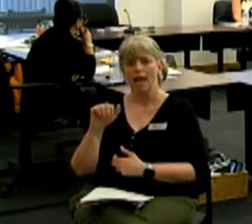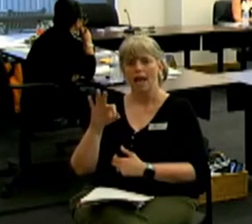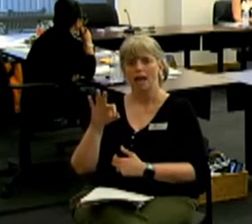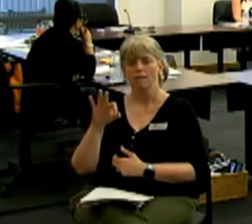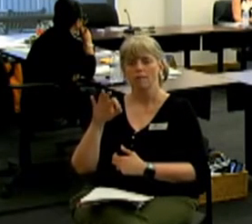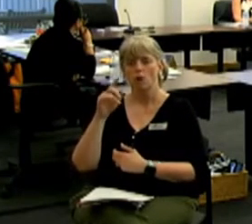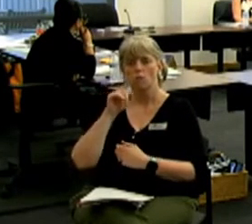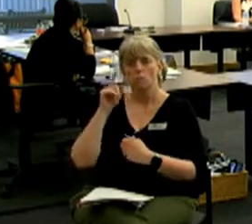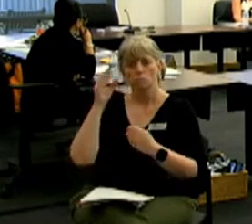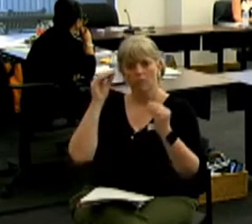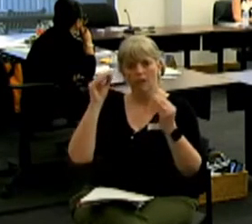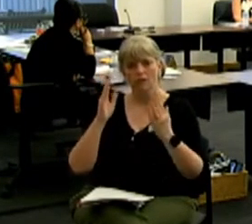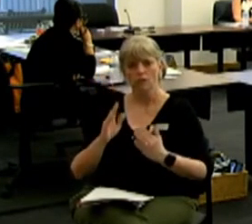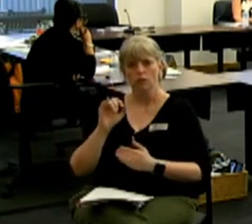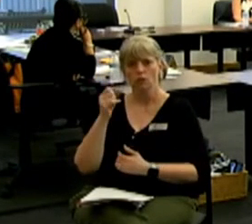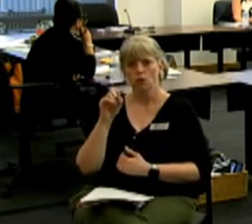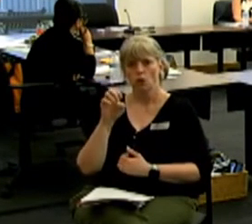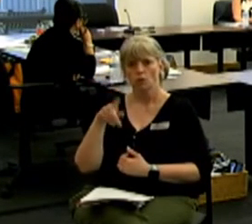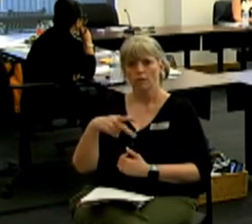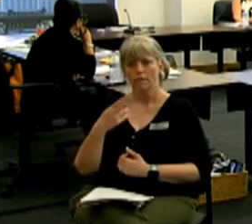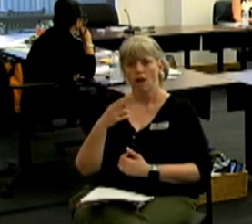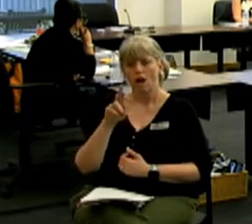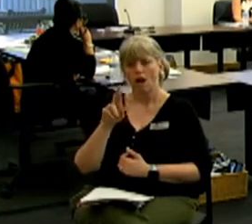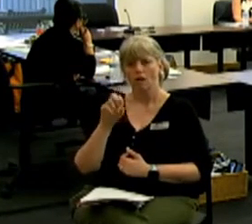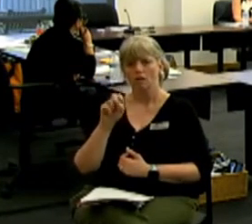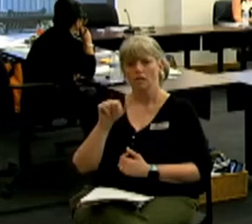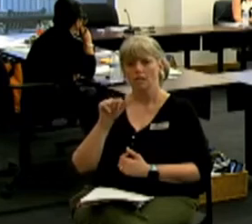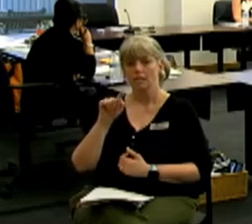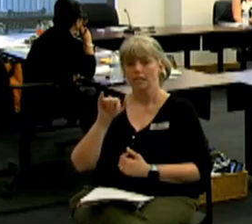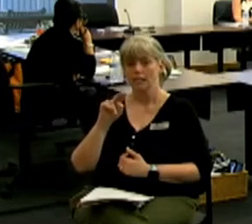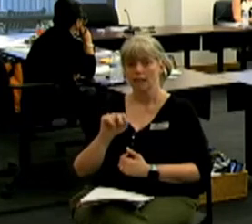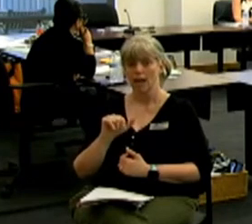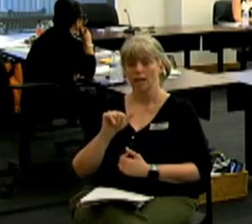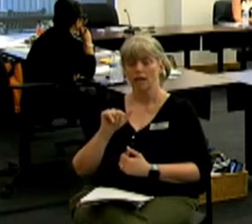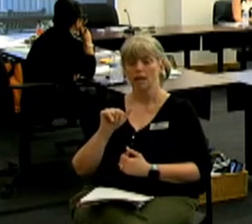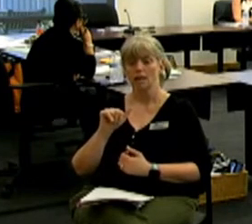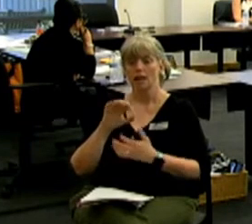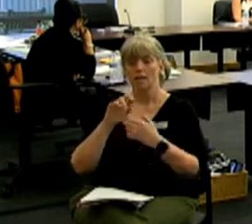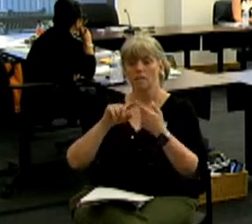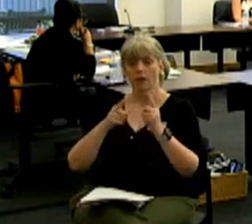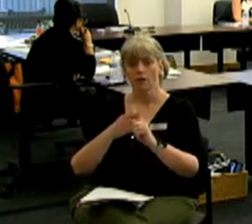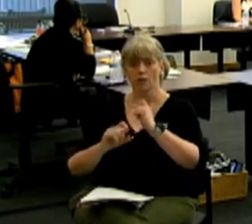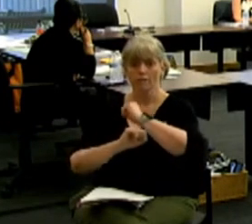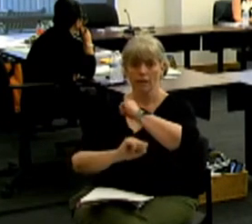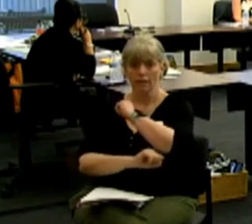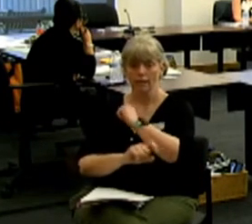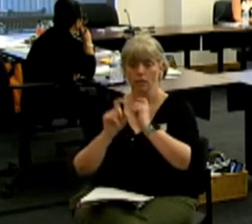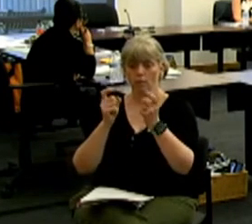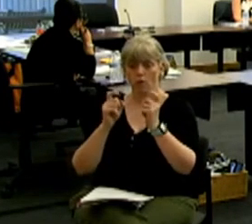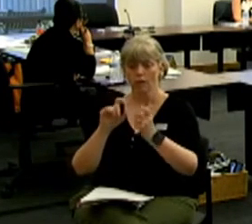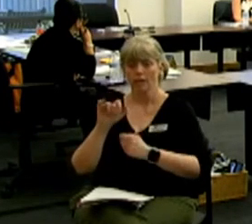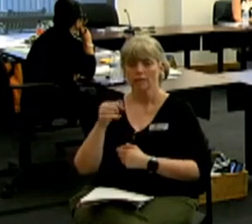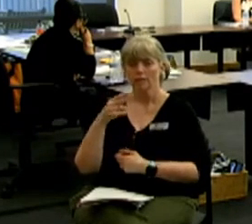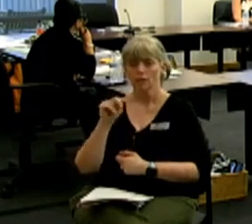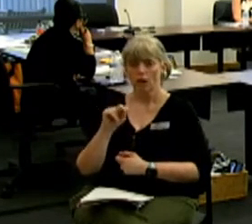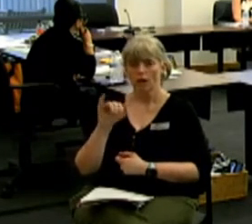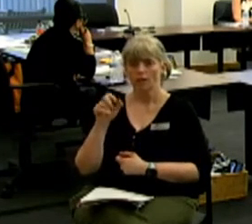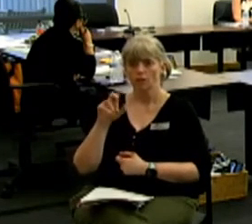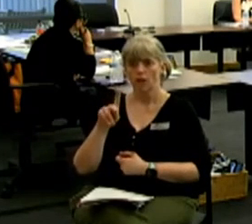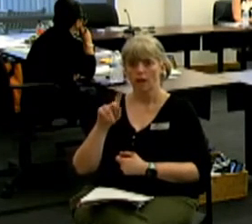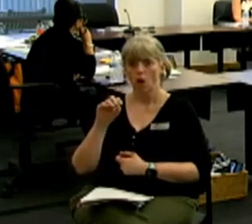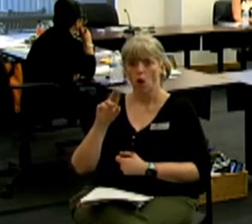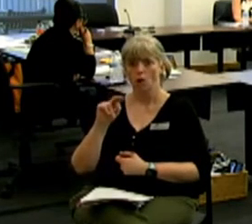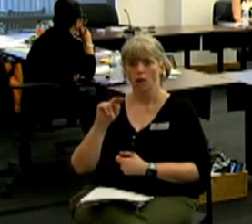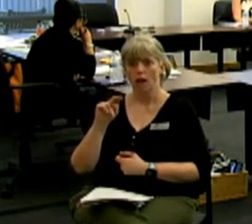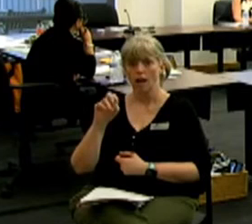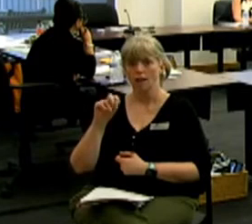professor; Joseph R. Shatina, friend to the foundation donors; John Jack O'Connell, uncle to